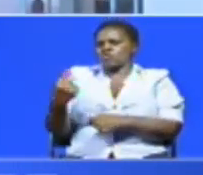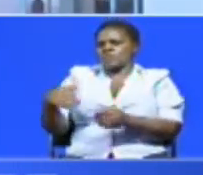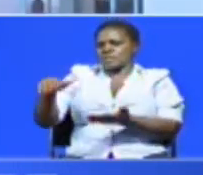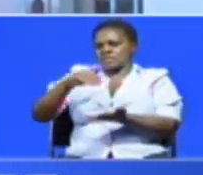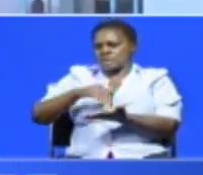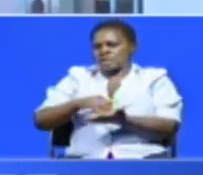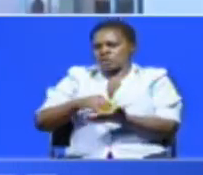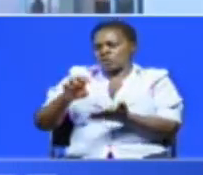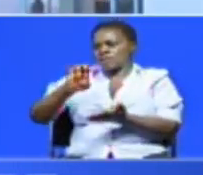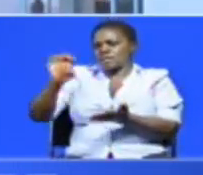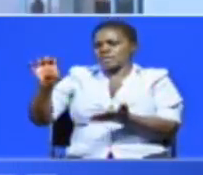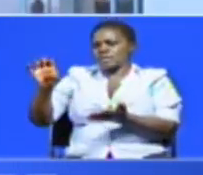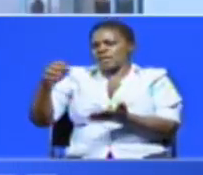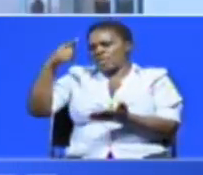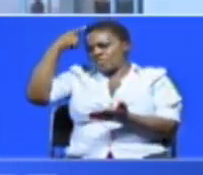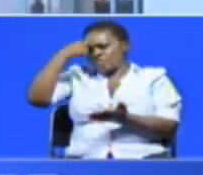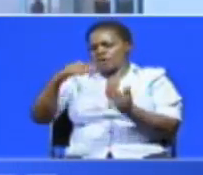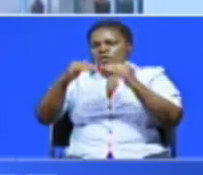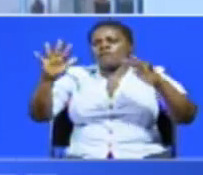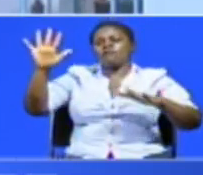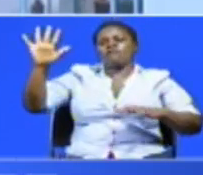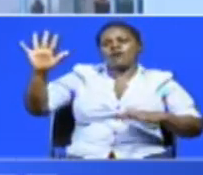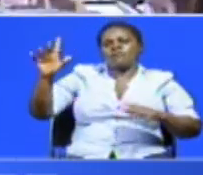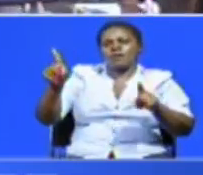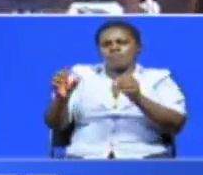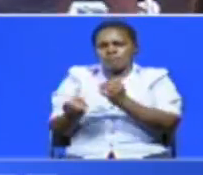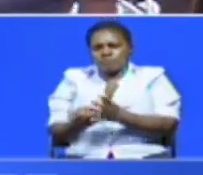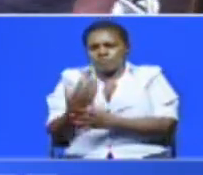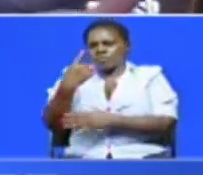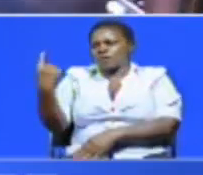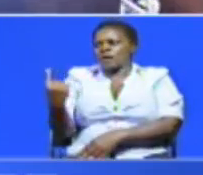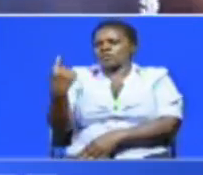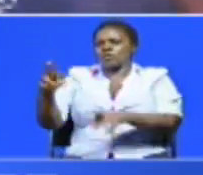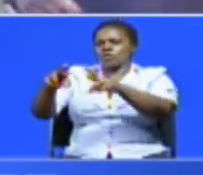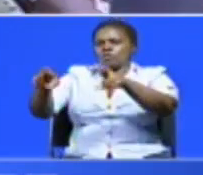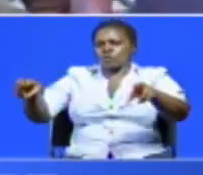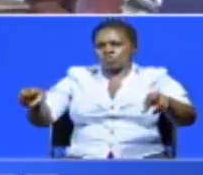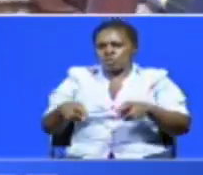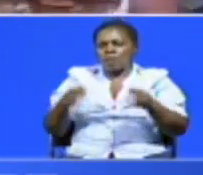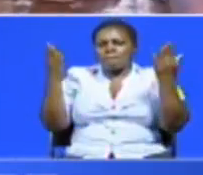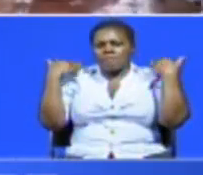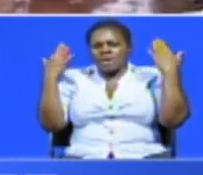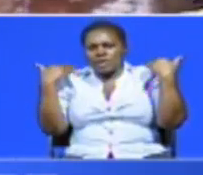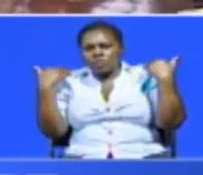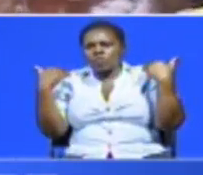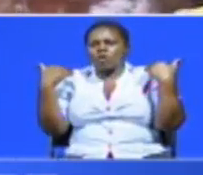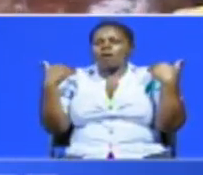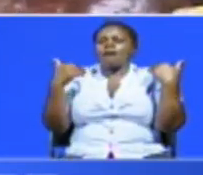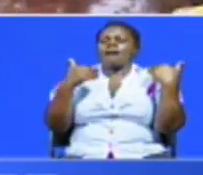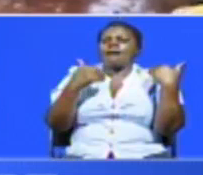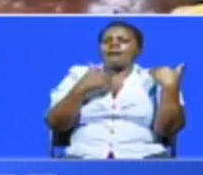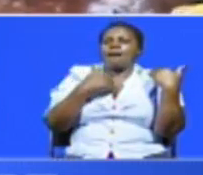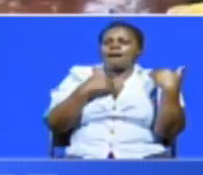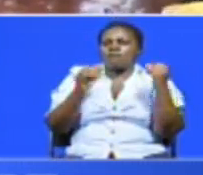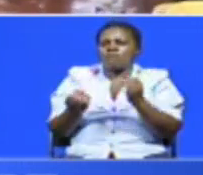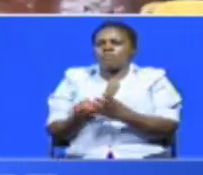central and eastern regions, the Thika Level 5 hospital has established an isolation ward. Meru Level 5 referral hospital